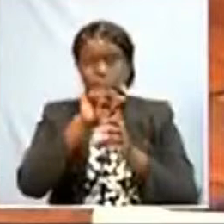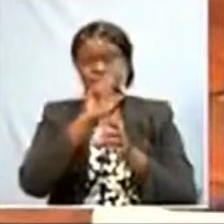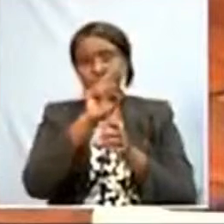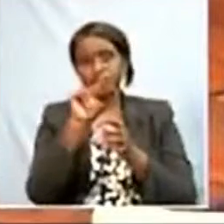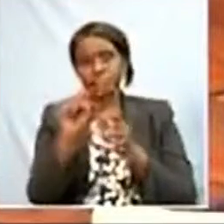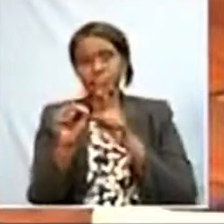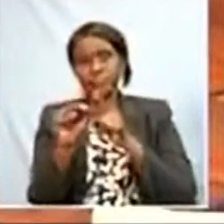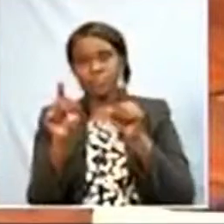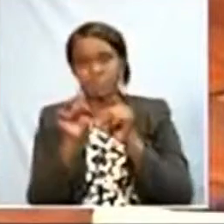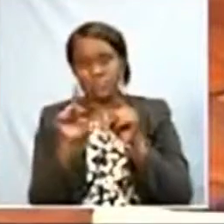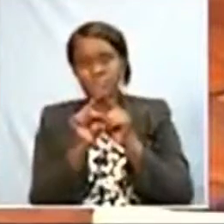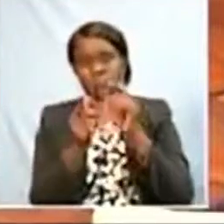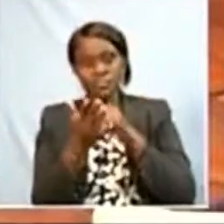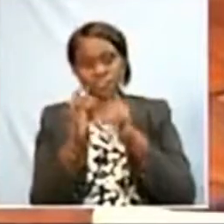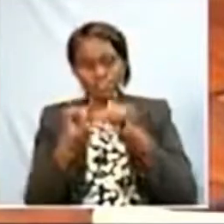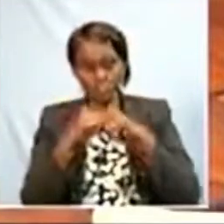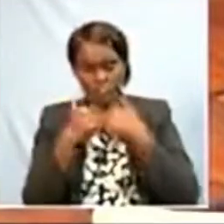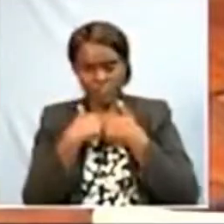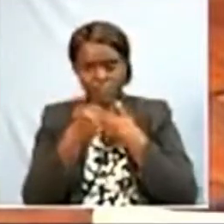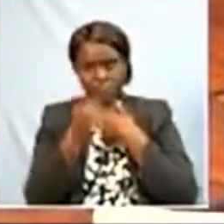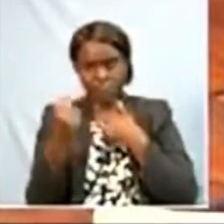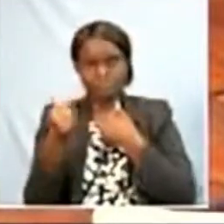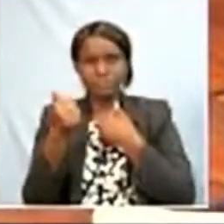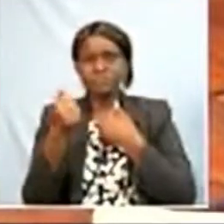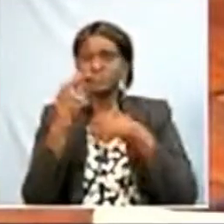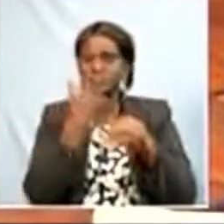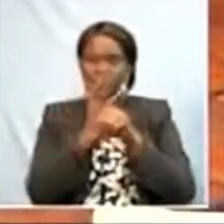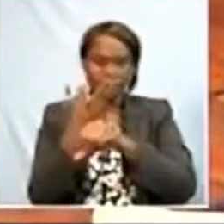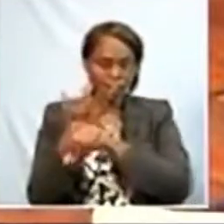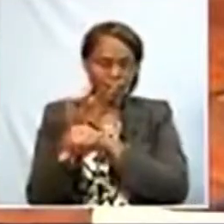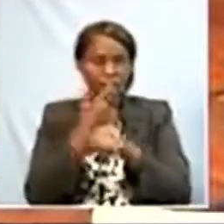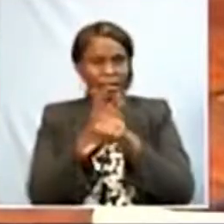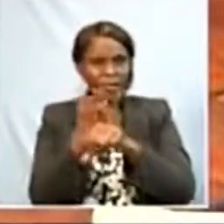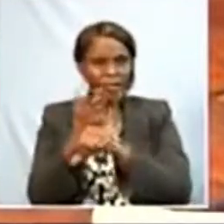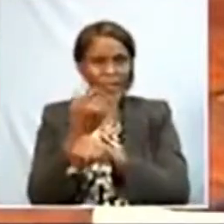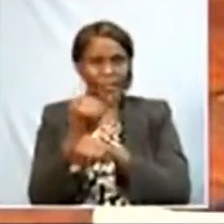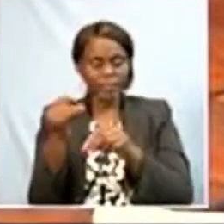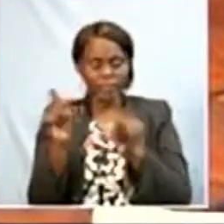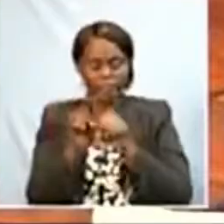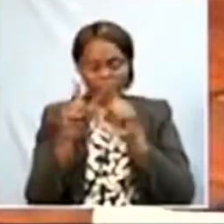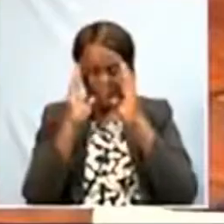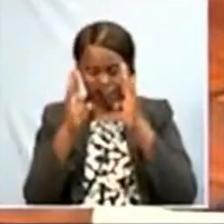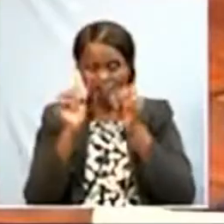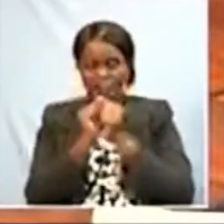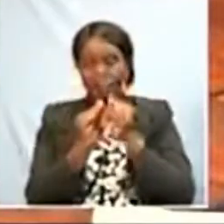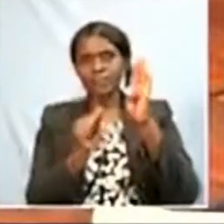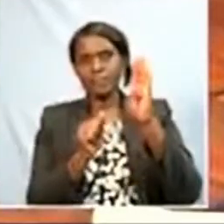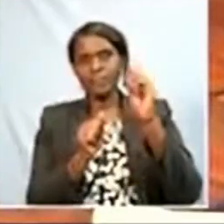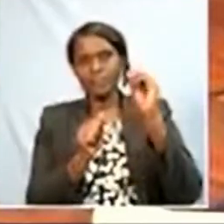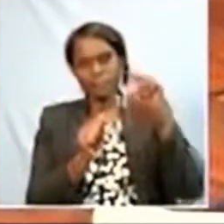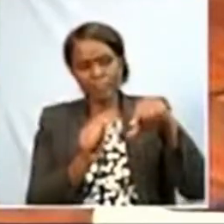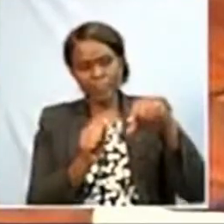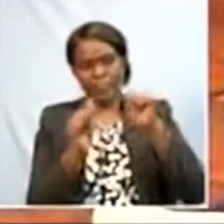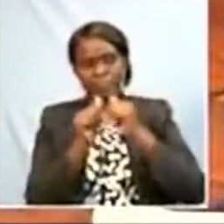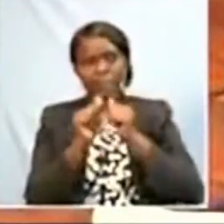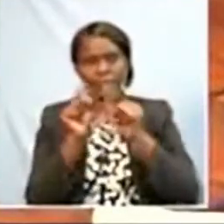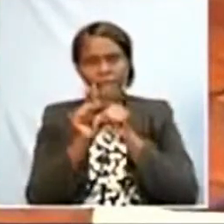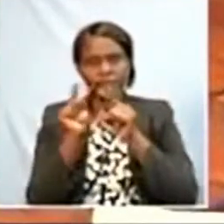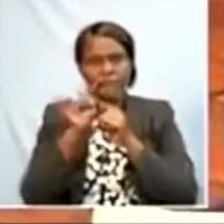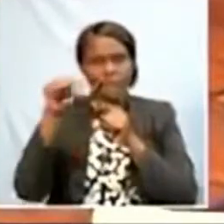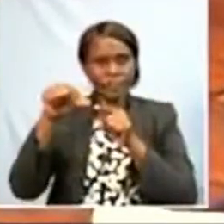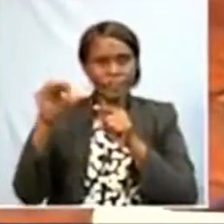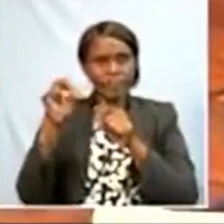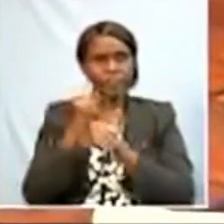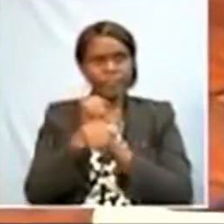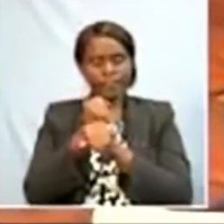2022, and we had those a lot of teething issues concerning the BOQs, as well as the quality of